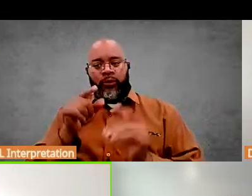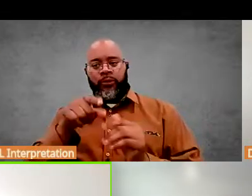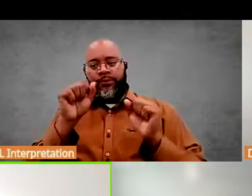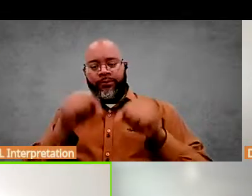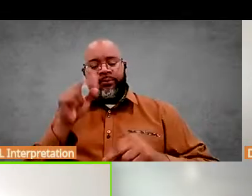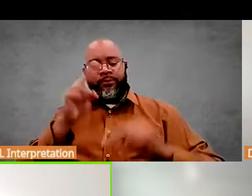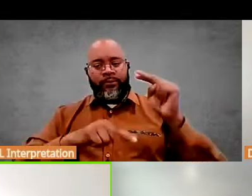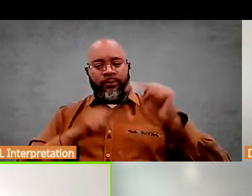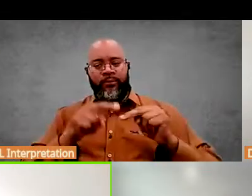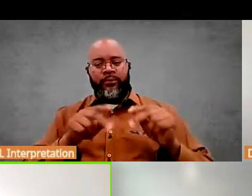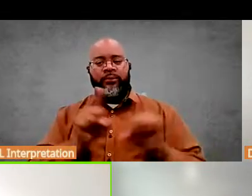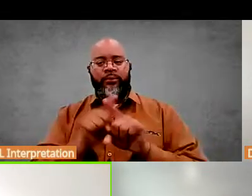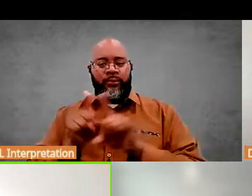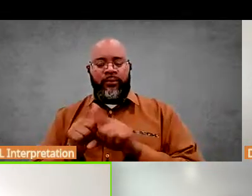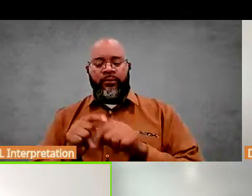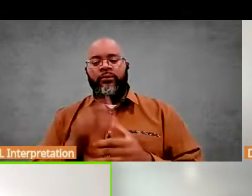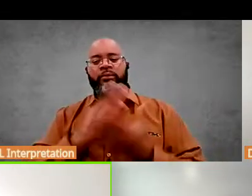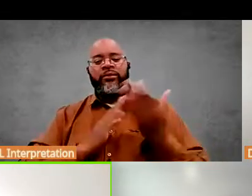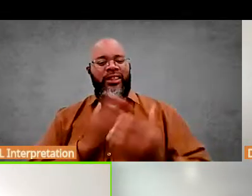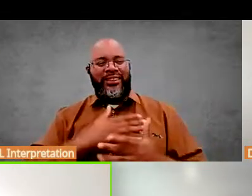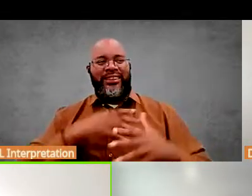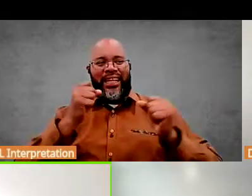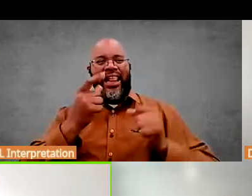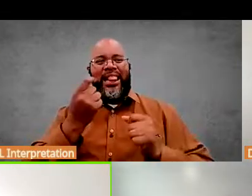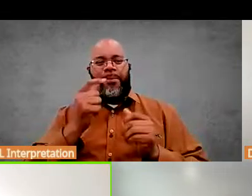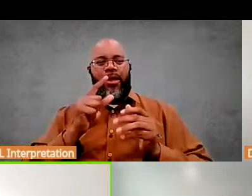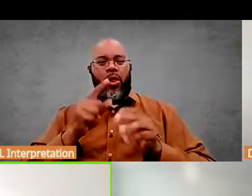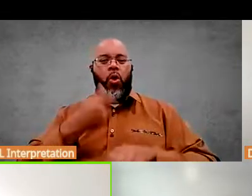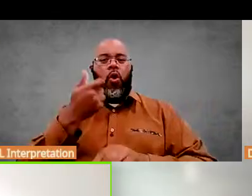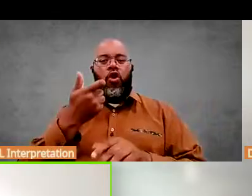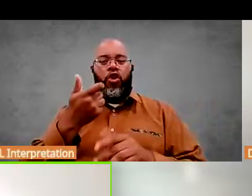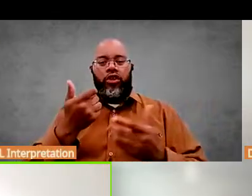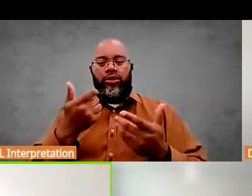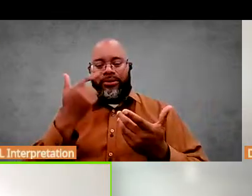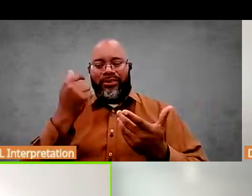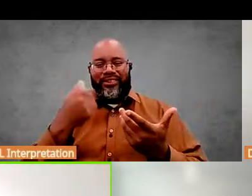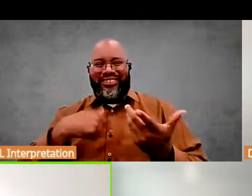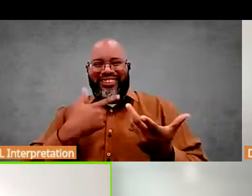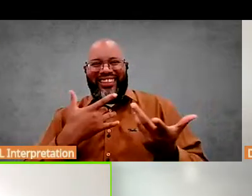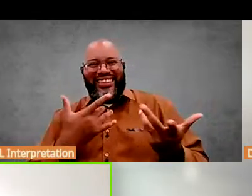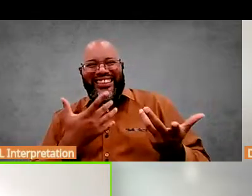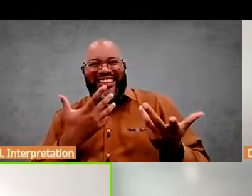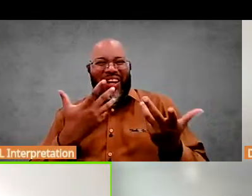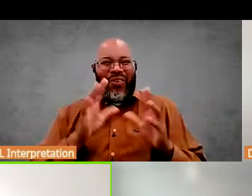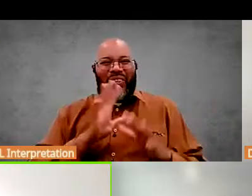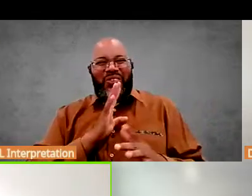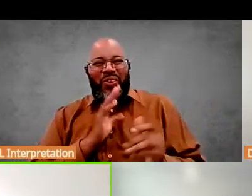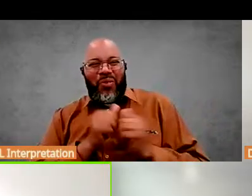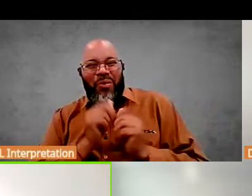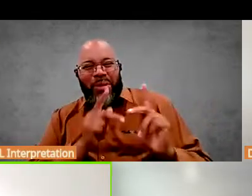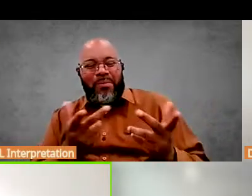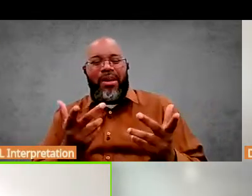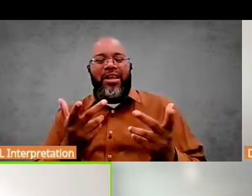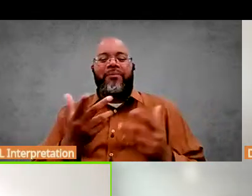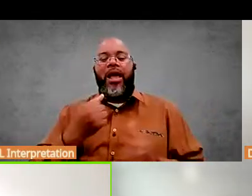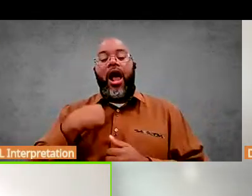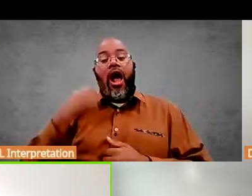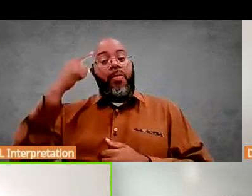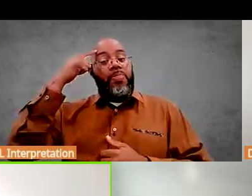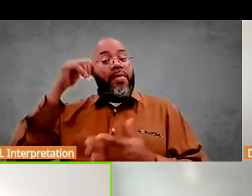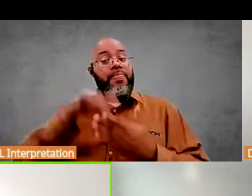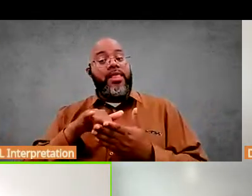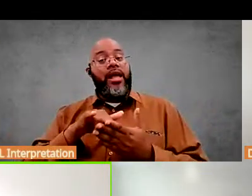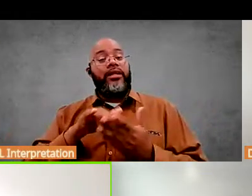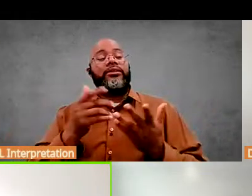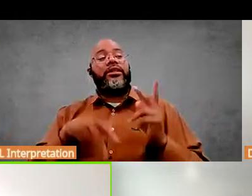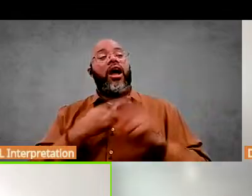build as well. Some of us, it takes us a little bit more time because we're like, oh no, I don't want to talk to people. And I think that's kind